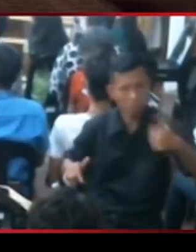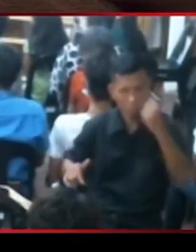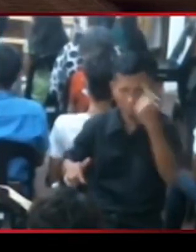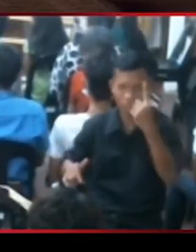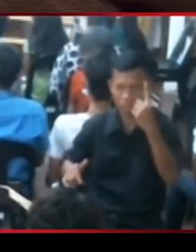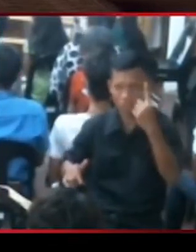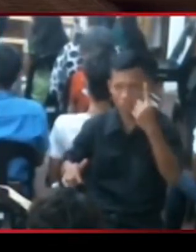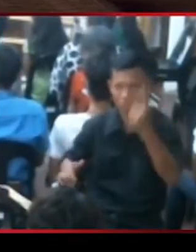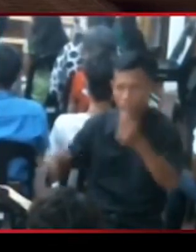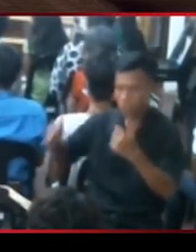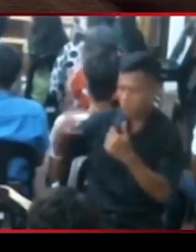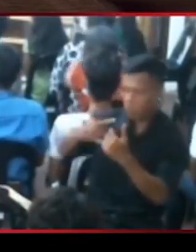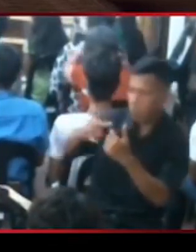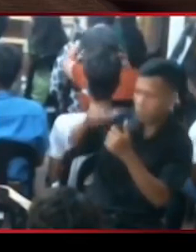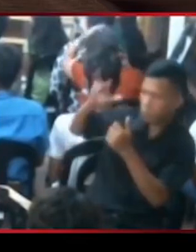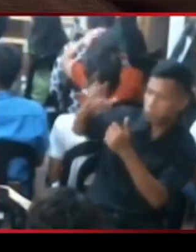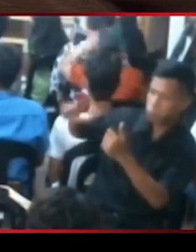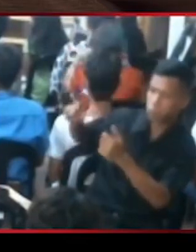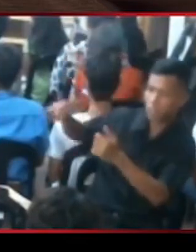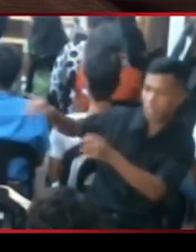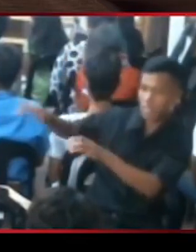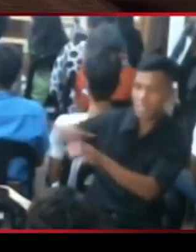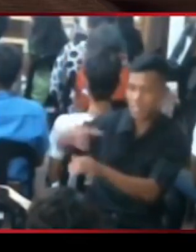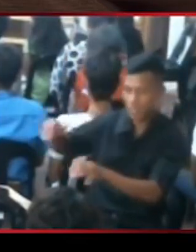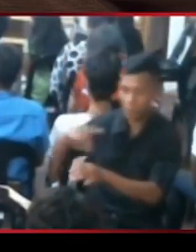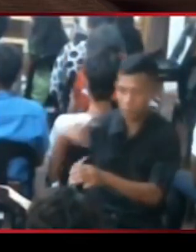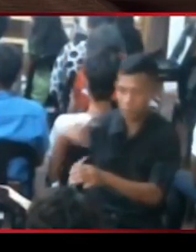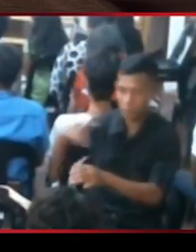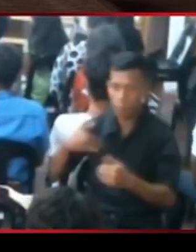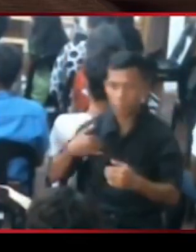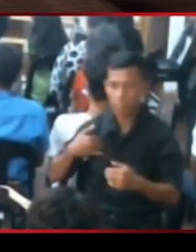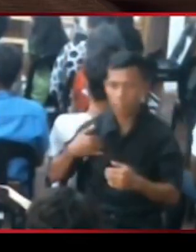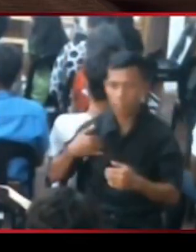you to do and to be what God wants you to be.